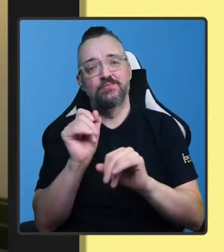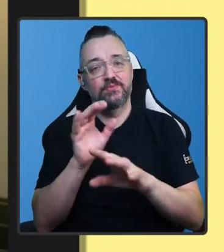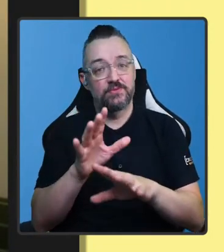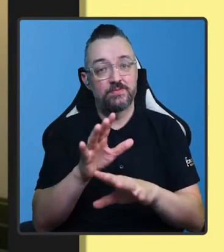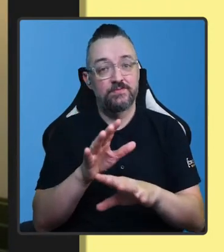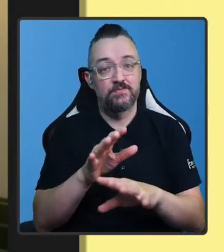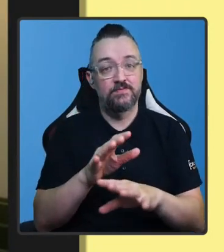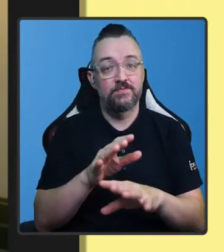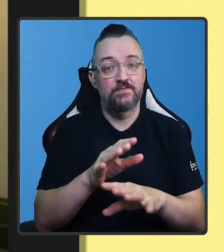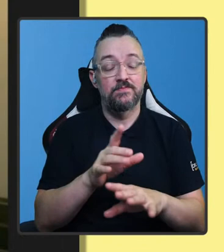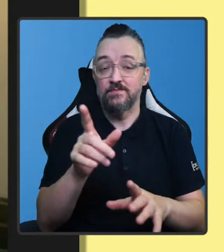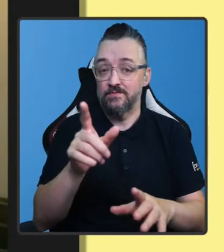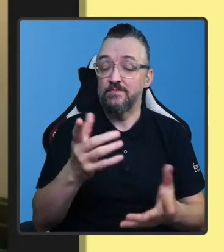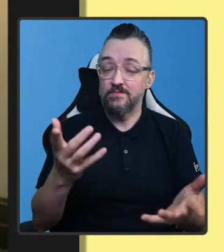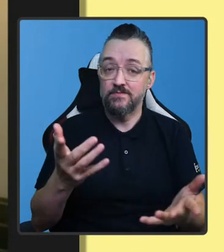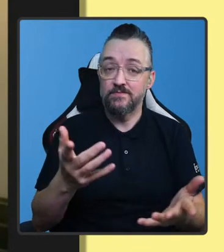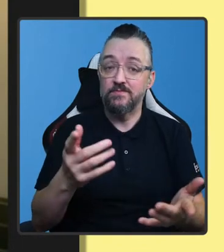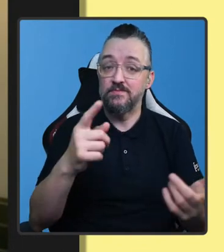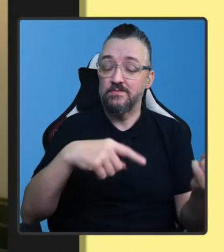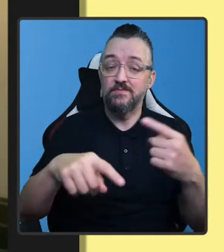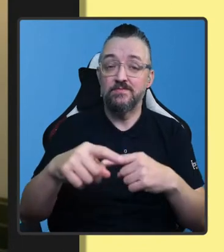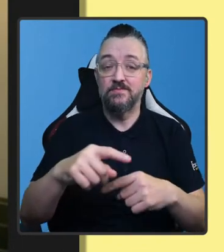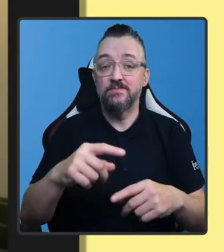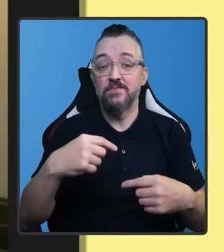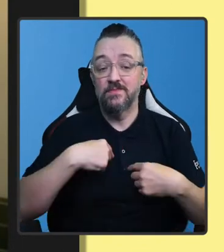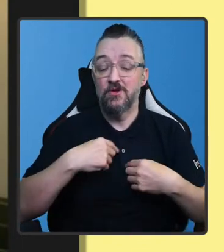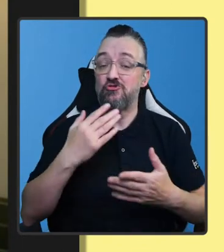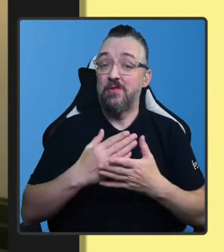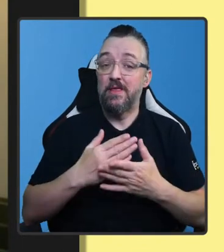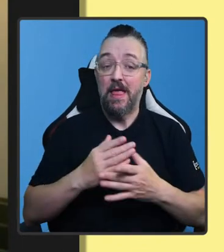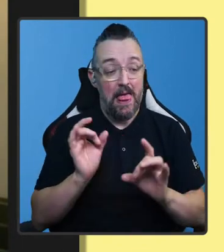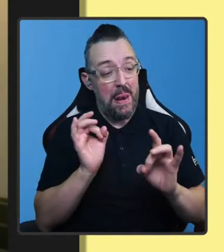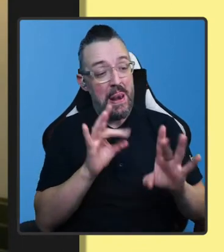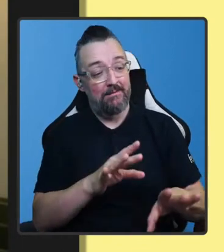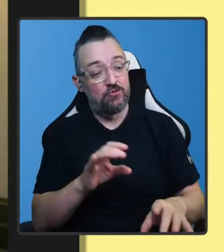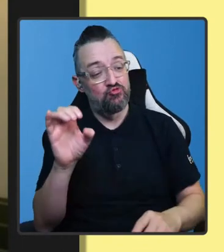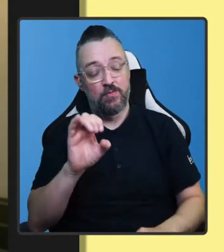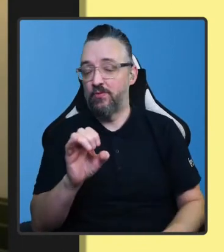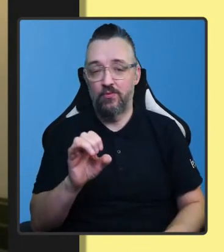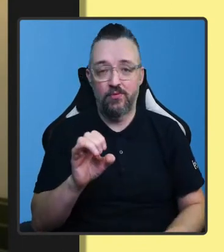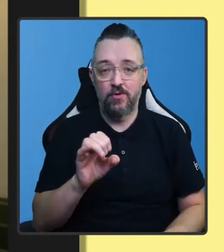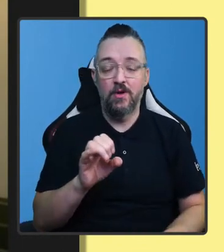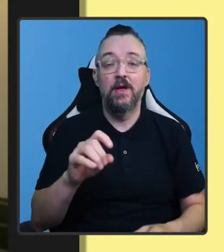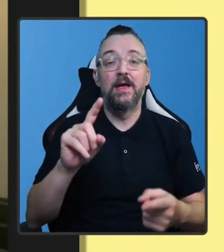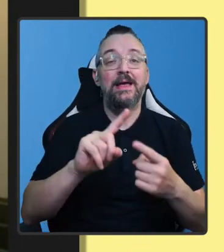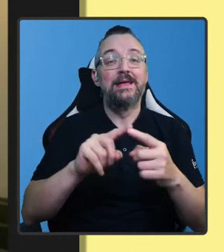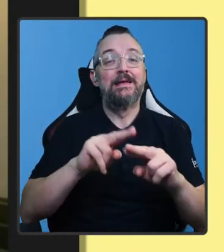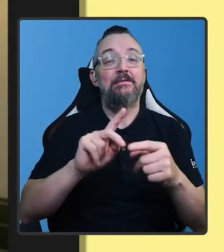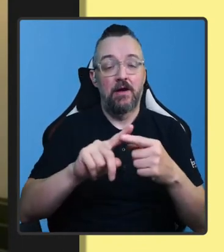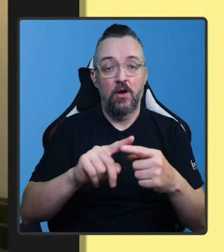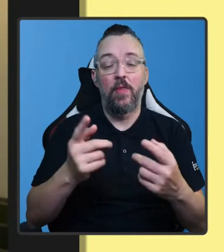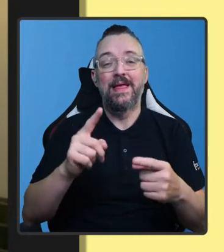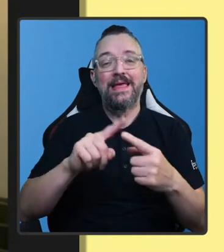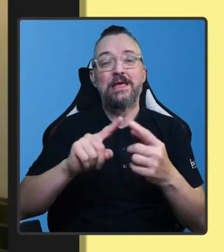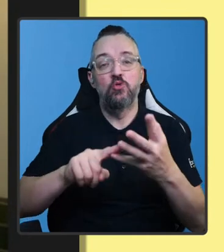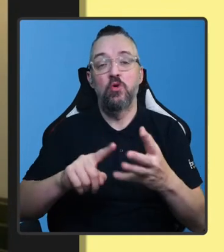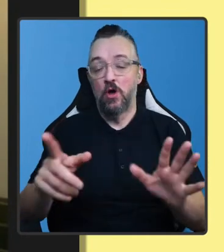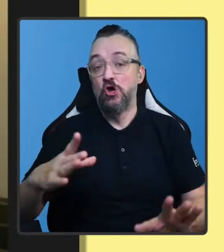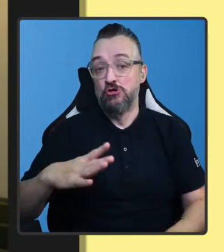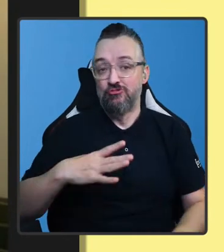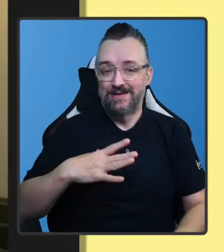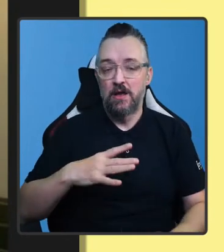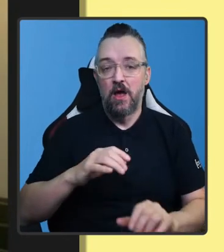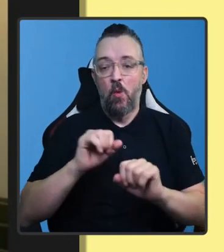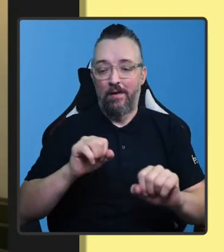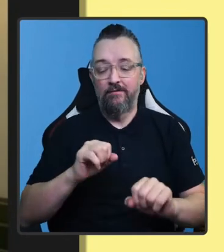see, we have really not left Europe. IFA, the EU are ready and expecting an independent Scotland to